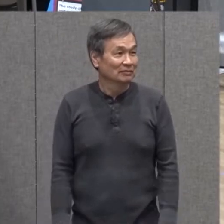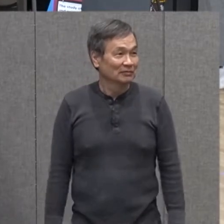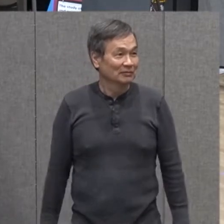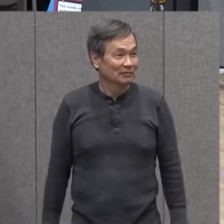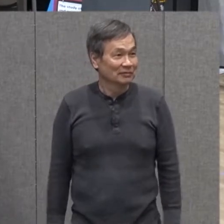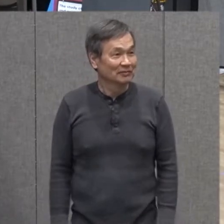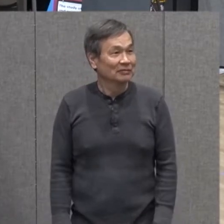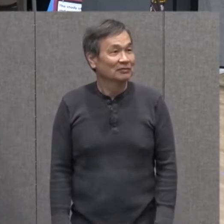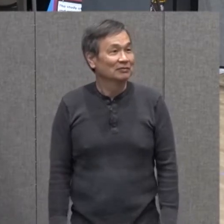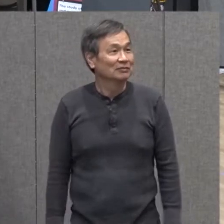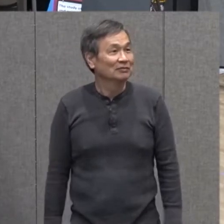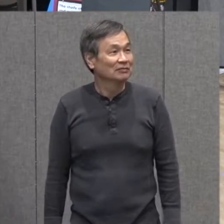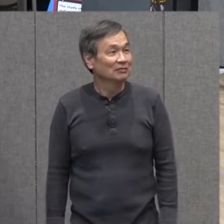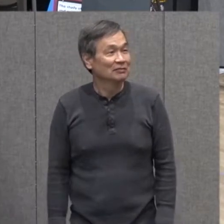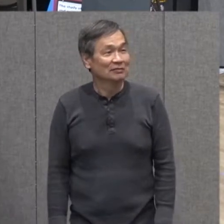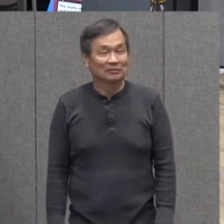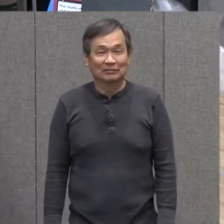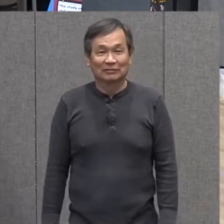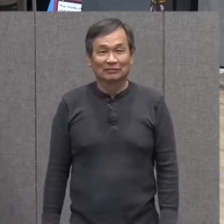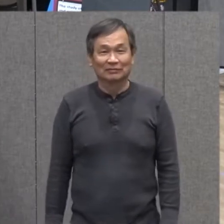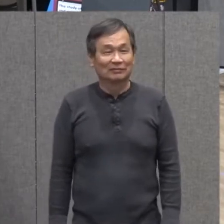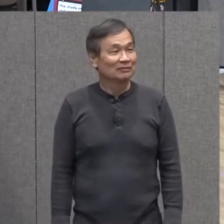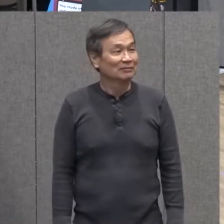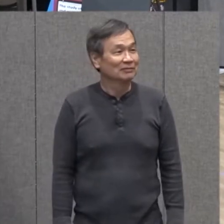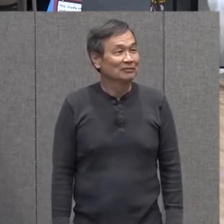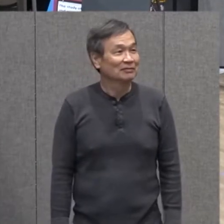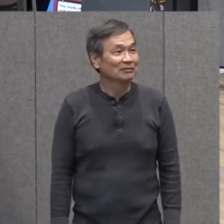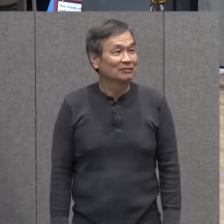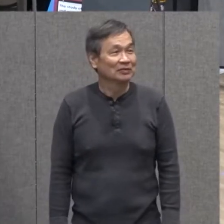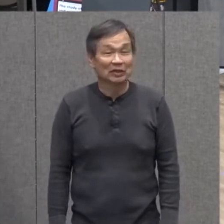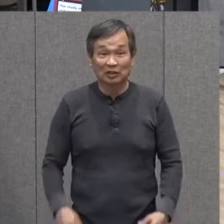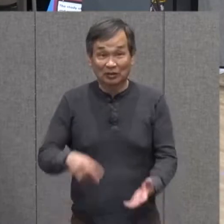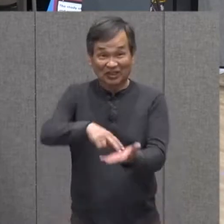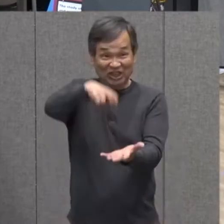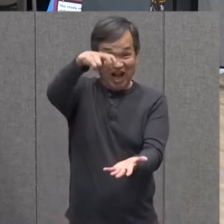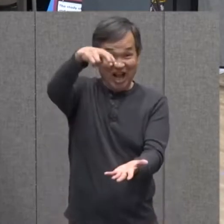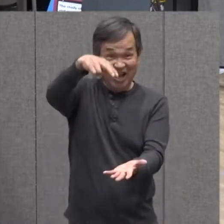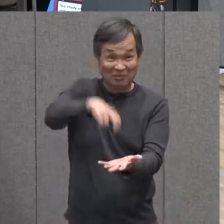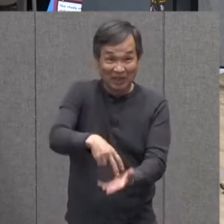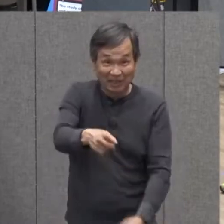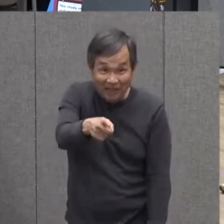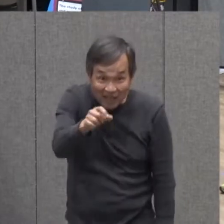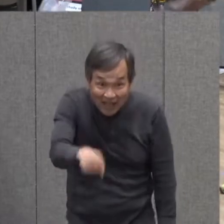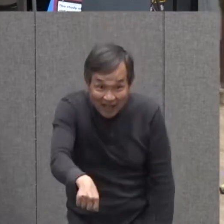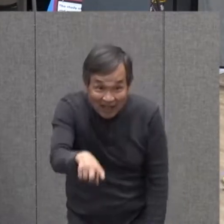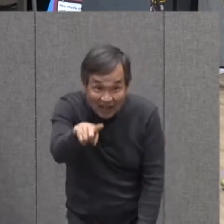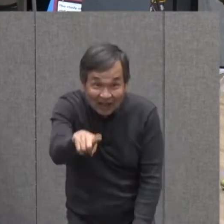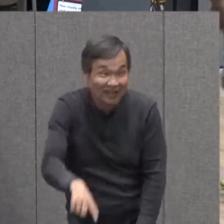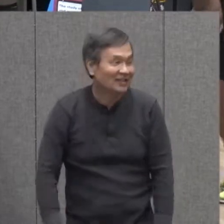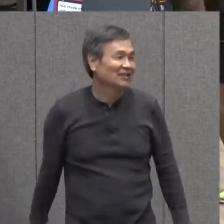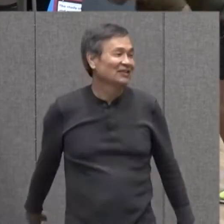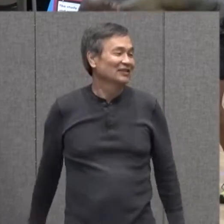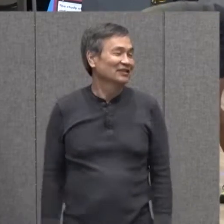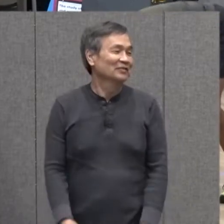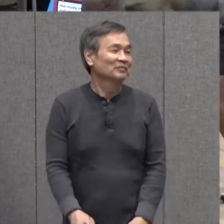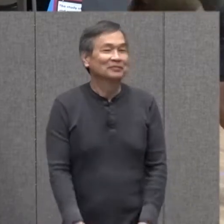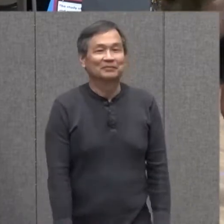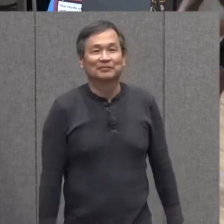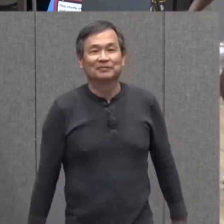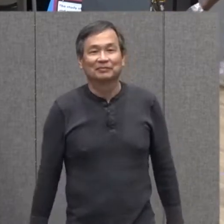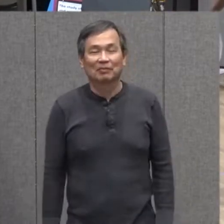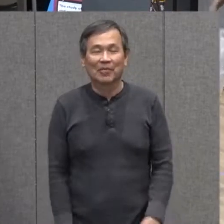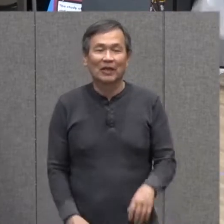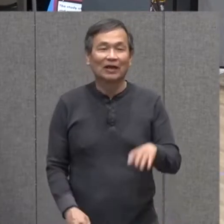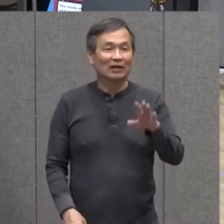de la cabeza, Just cruzándose, keep moving. I want you to jump as high as you can and throw it as high tal vez as you can. saltando hasta arriba. If